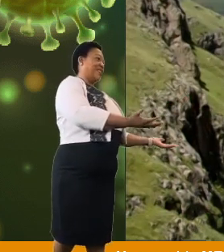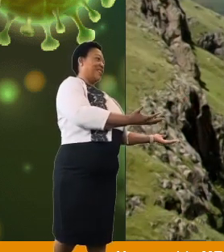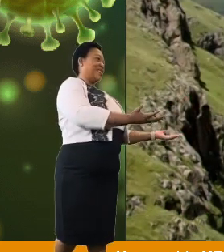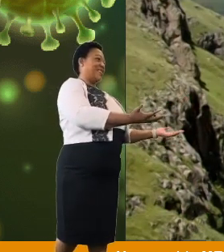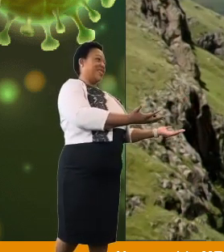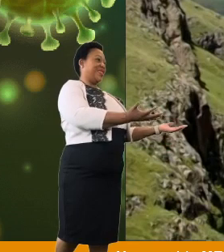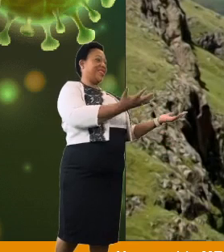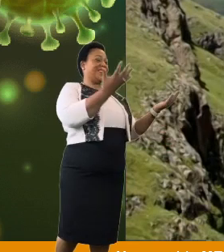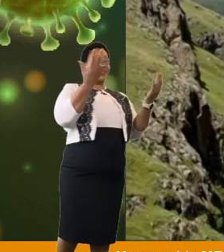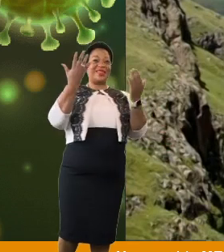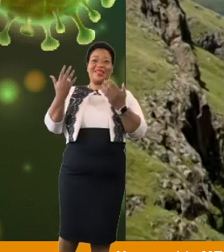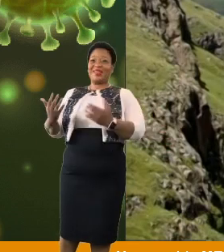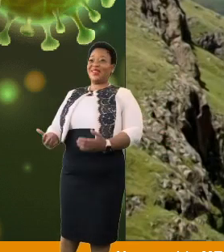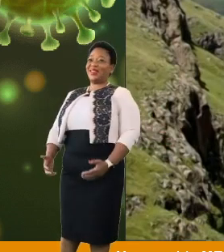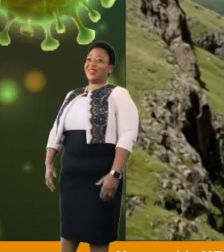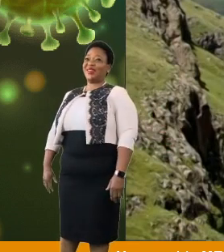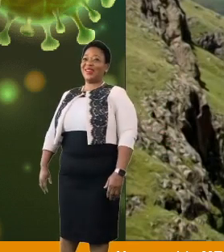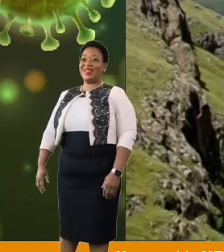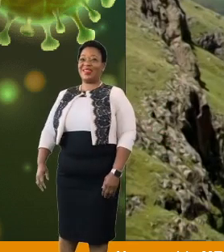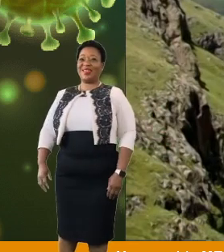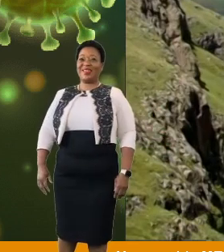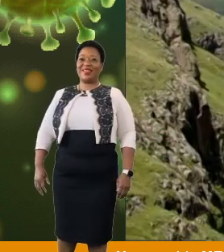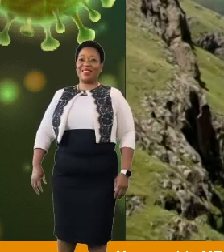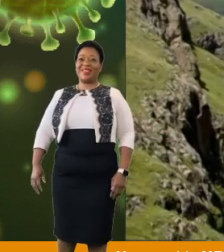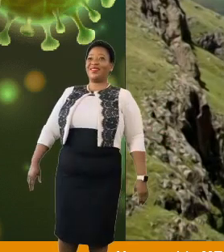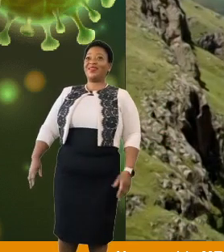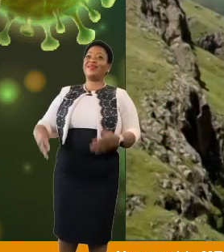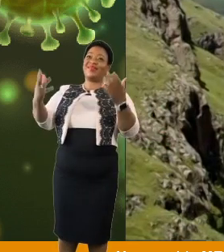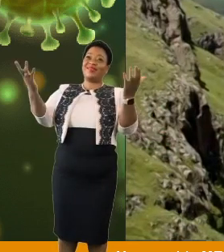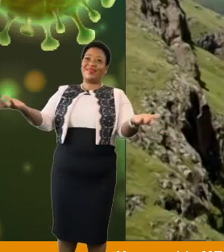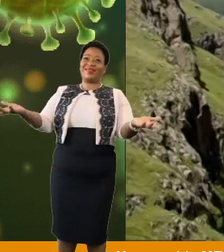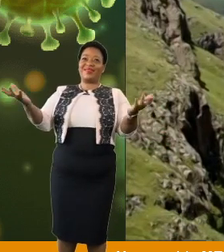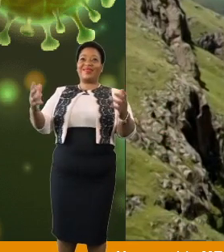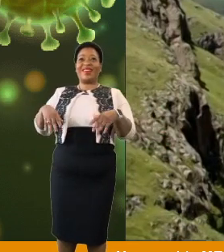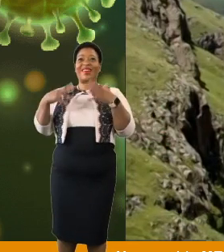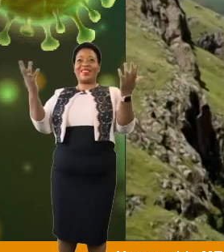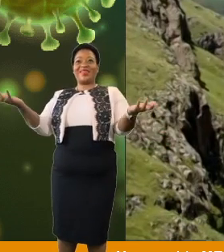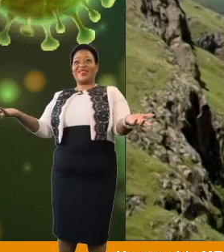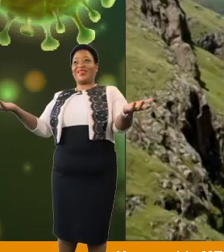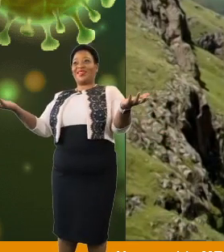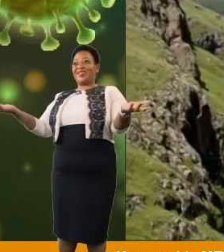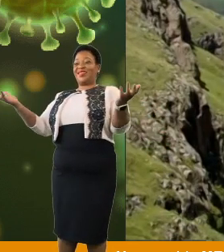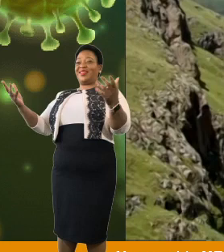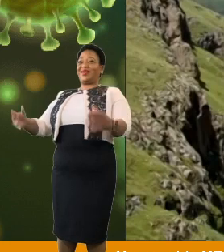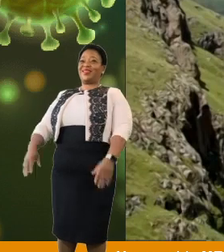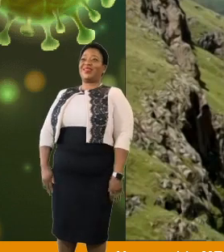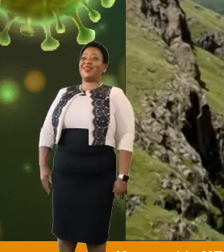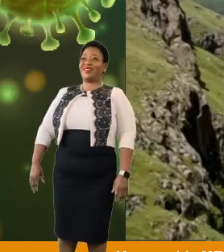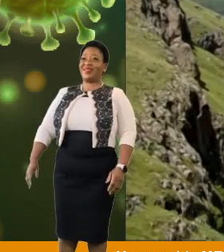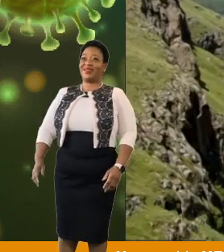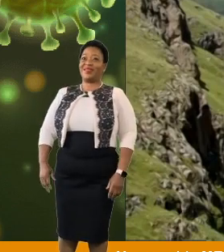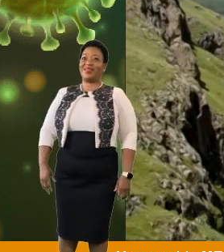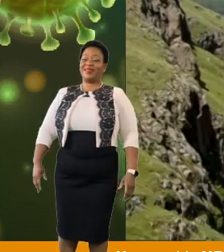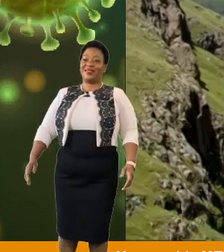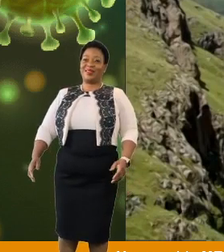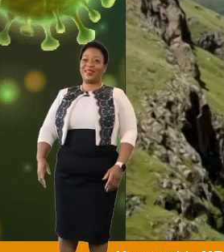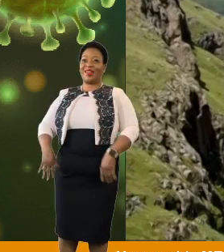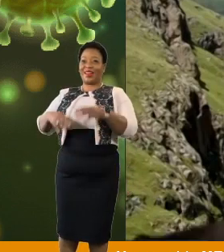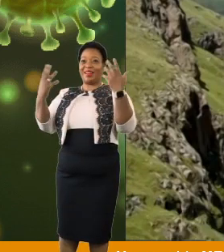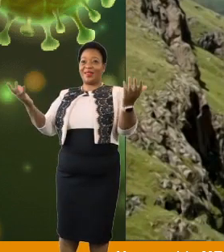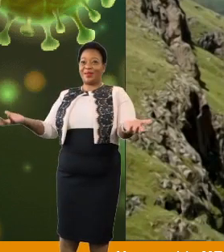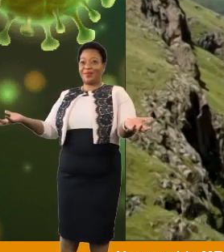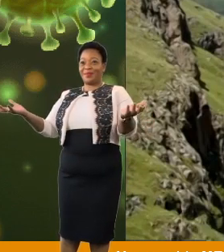covered, I think, in the discussion document we're going to discuss, would